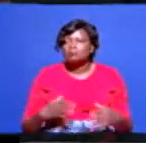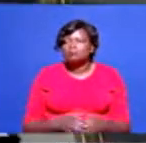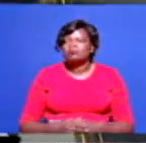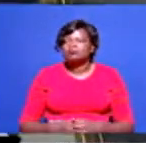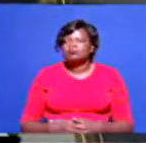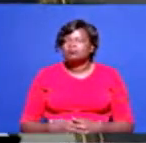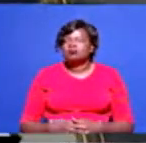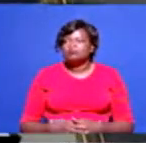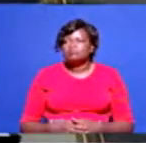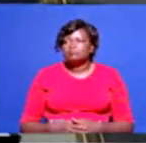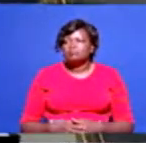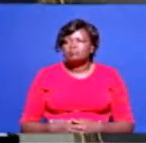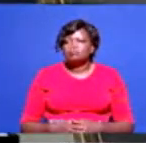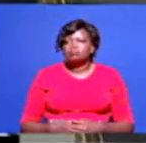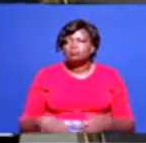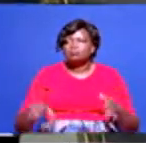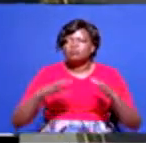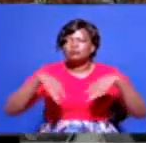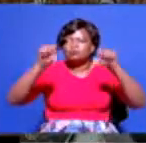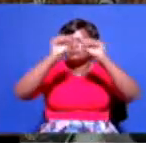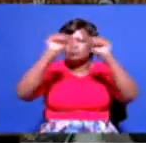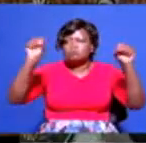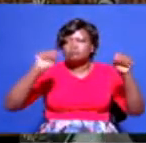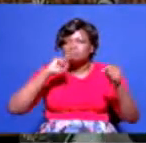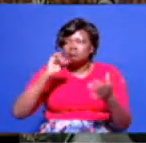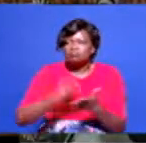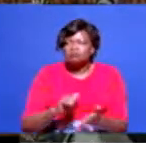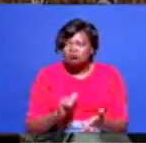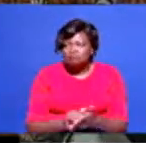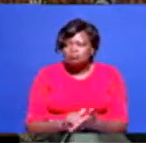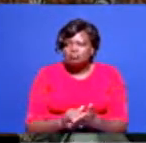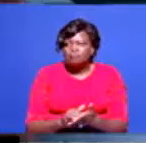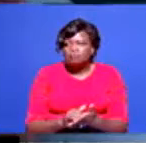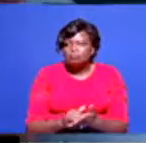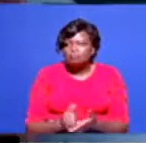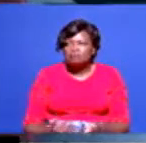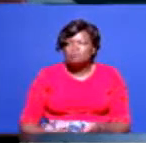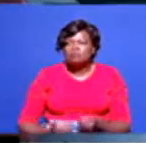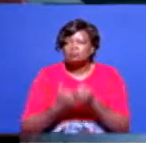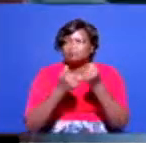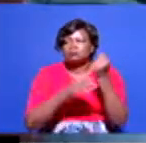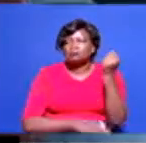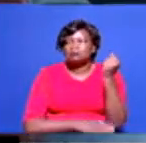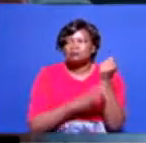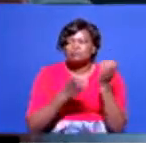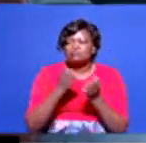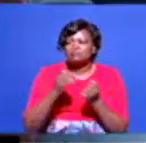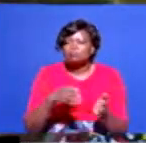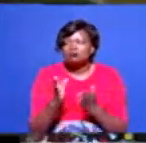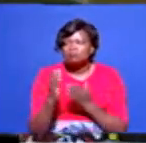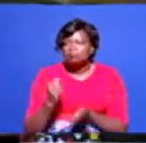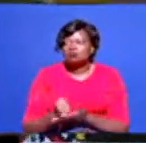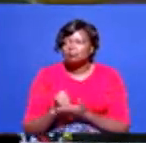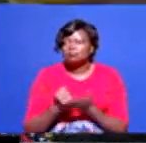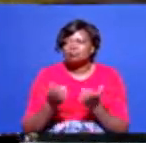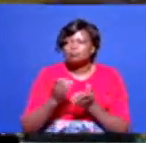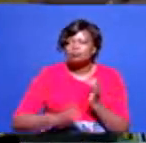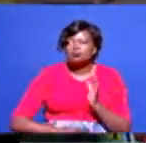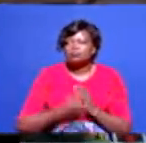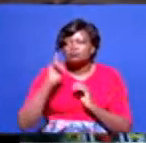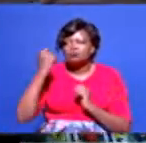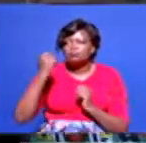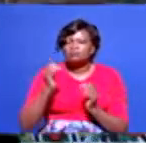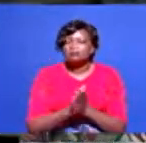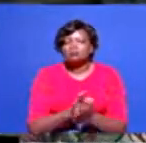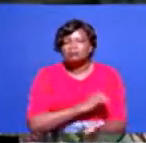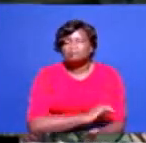and deputy president William Ruto maintained that his proposed bottom-up economic model will spur economic development in the country by empowering